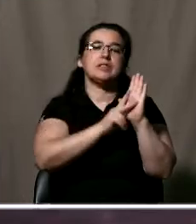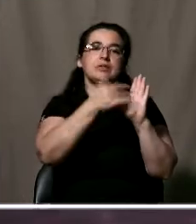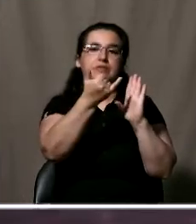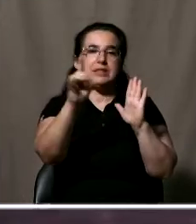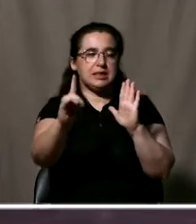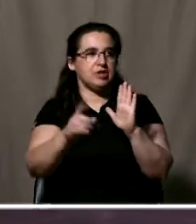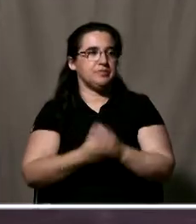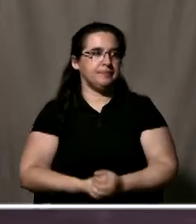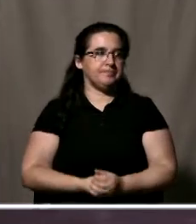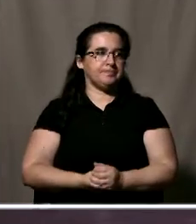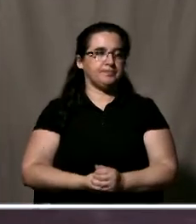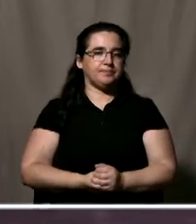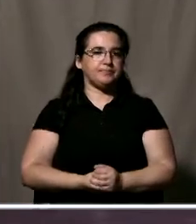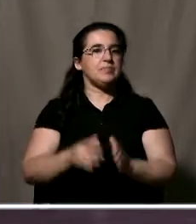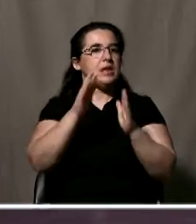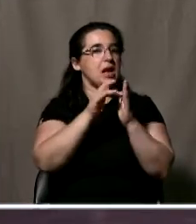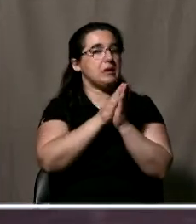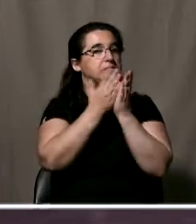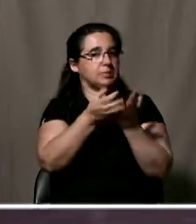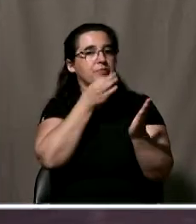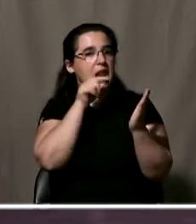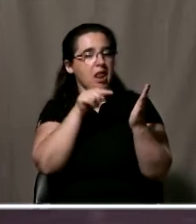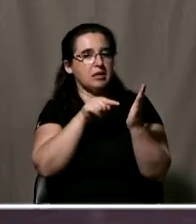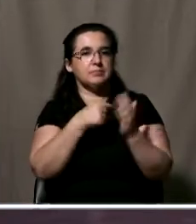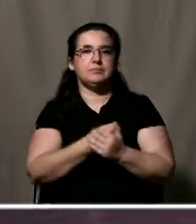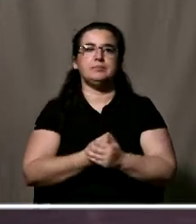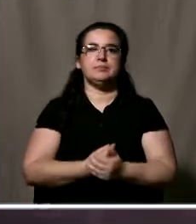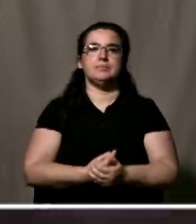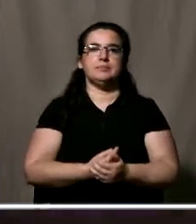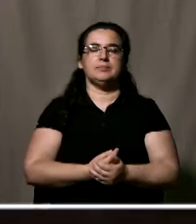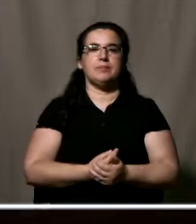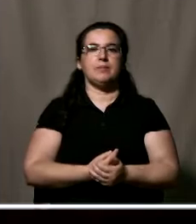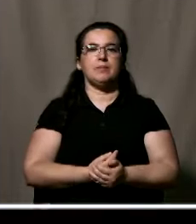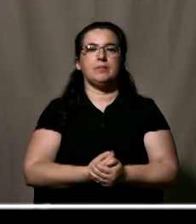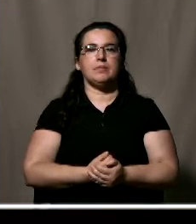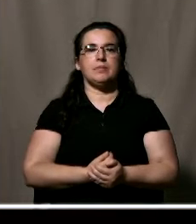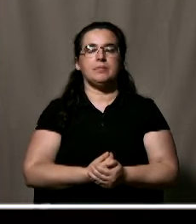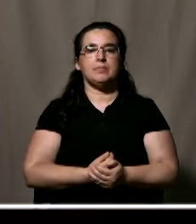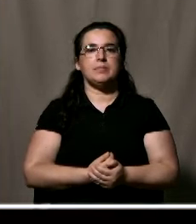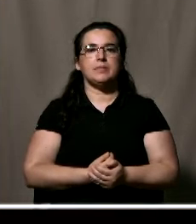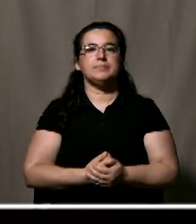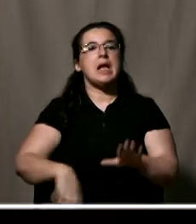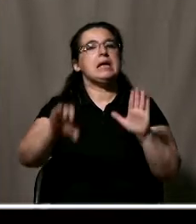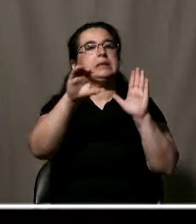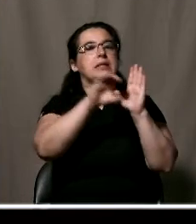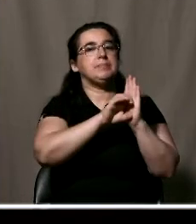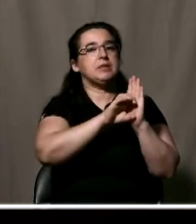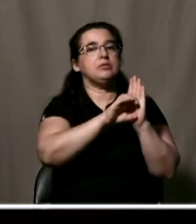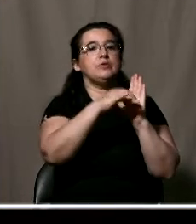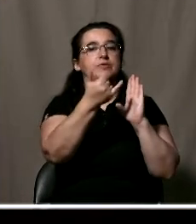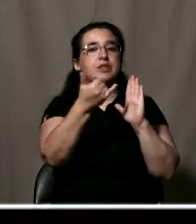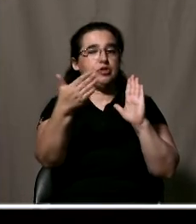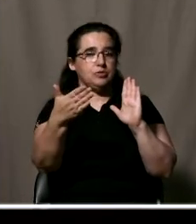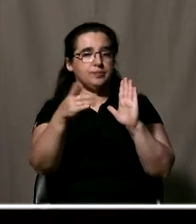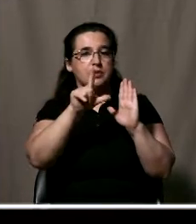it. A Bíblia fala disto. Well, let's look at Luke chapter 21. Vamos então ler Lucas